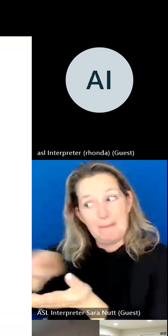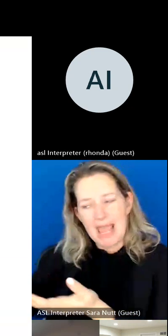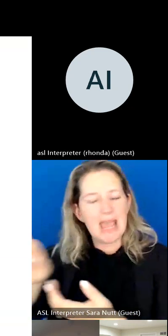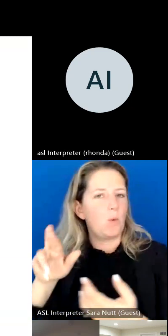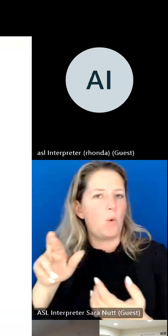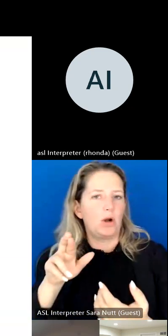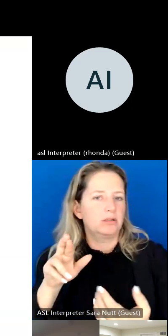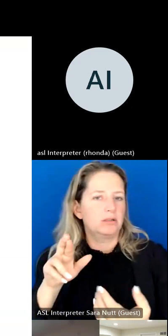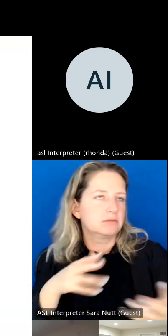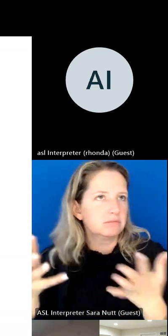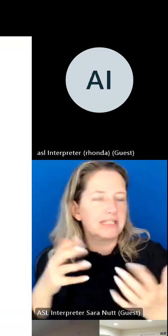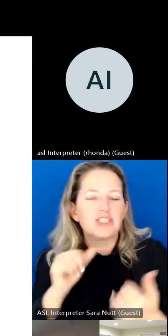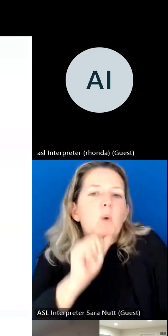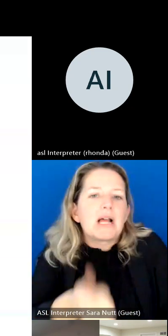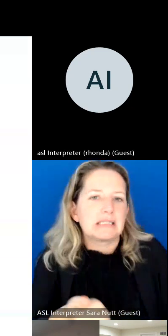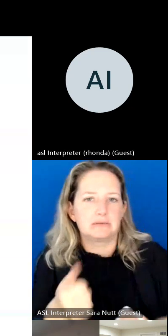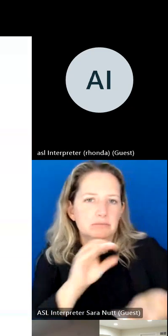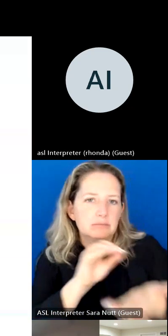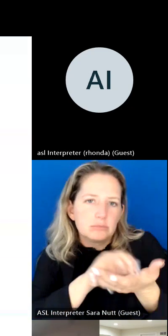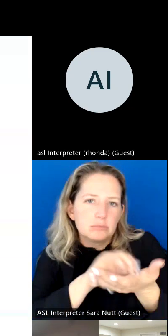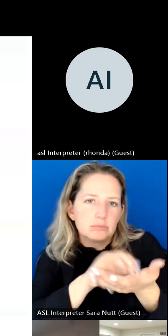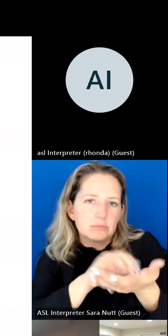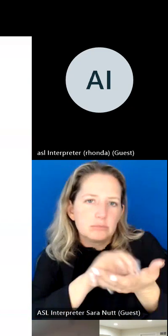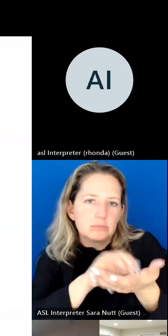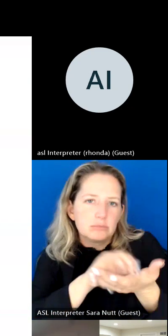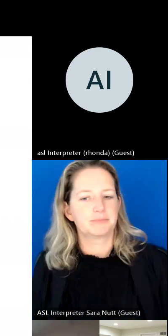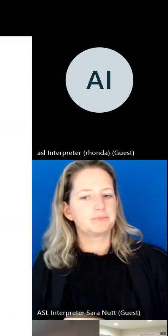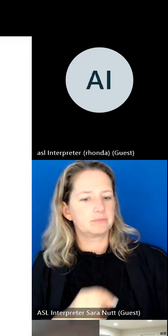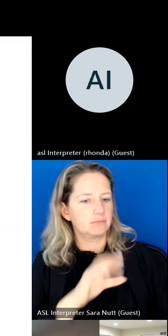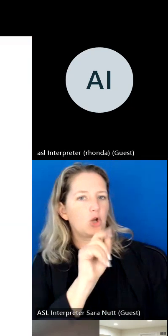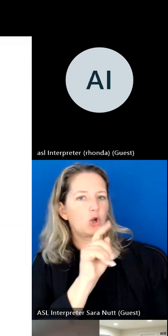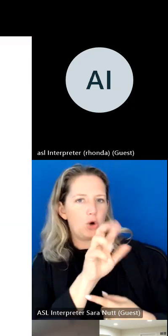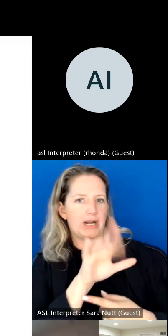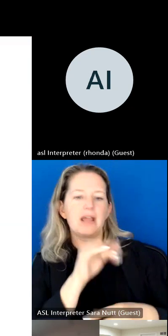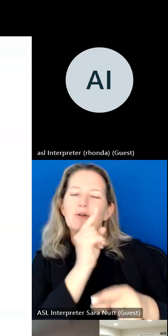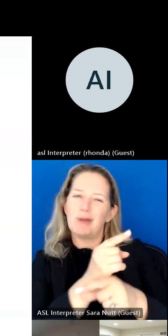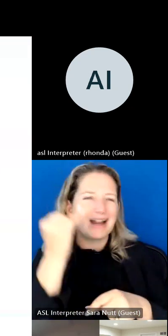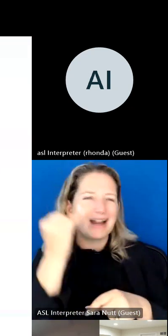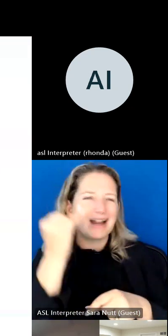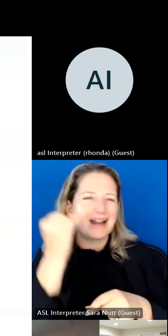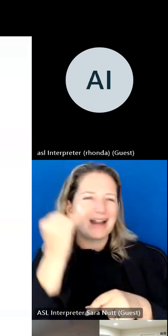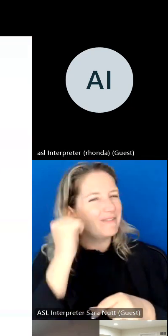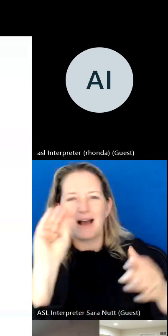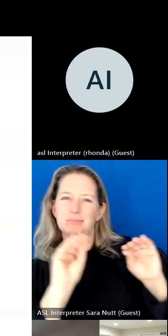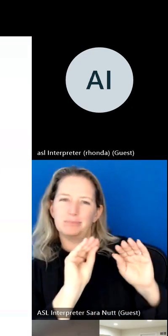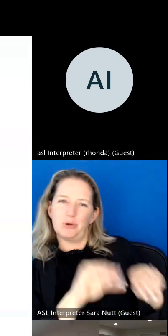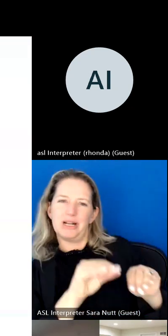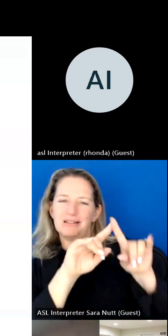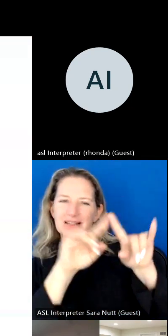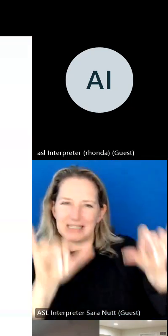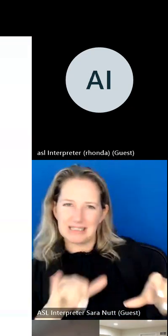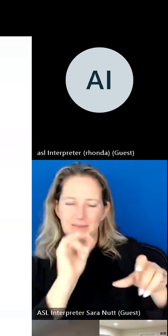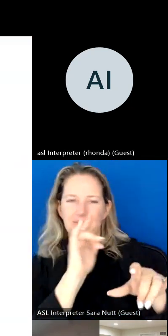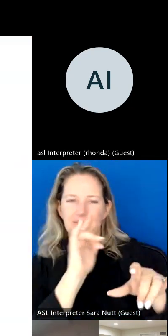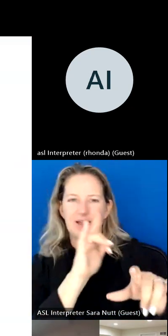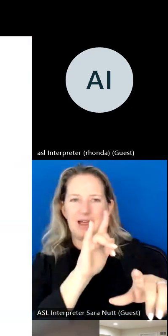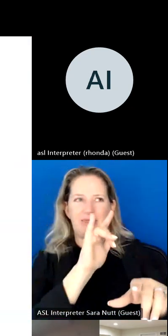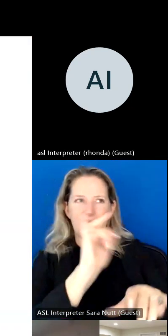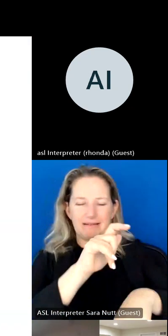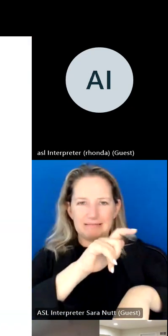should have been, it just wasn't. So it was not put into the system at the time that the obligation was incurred.